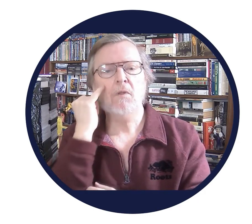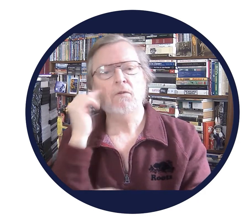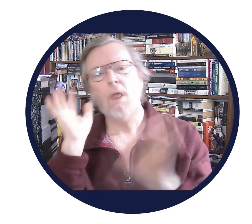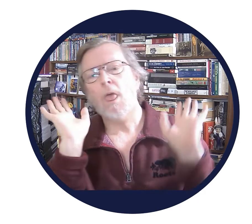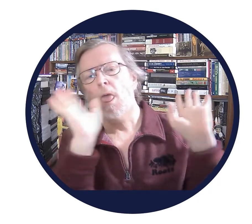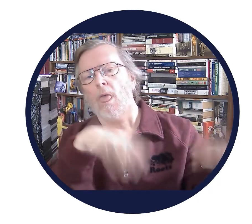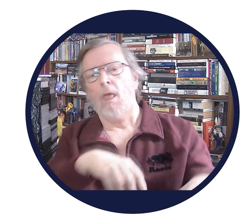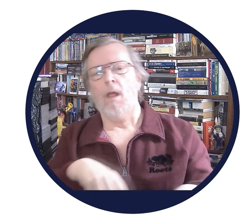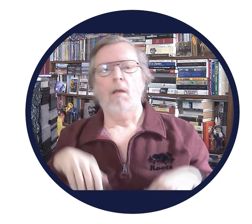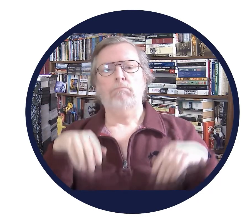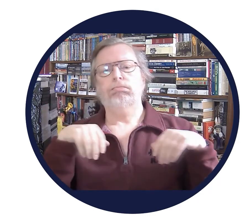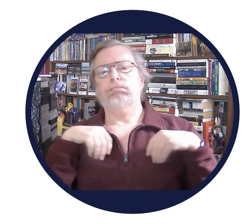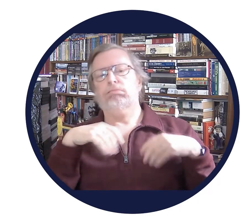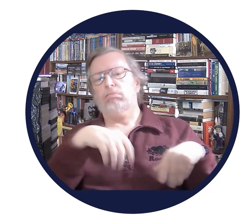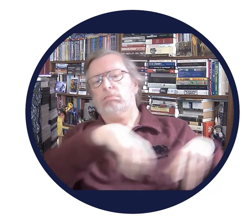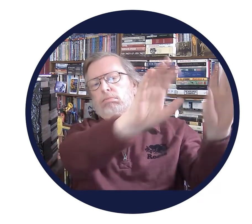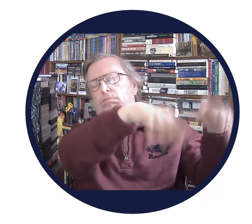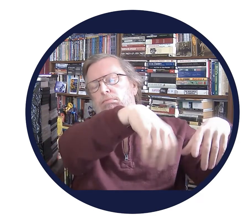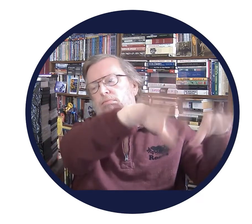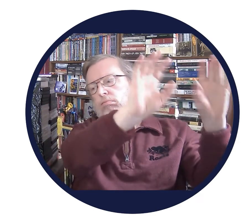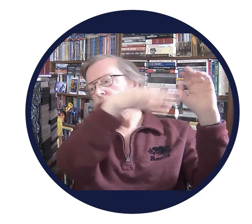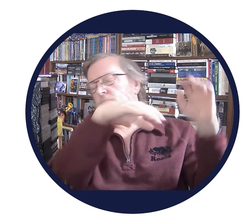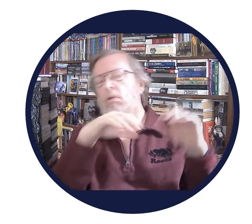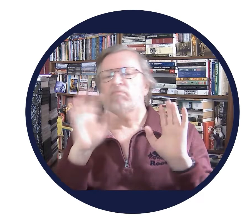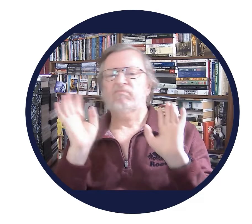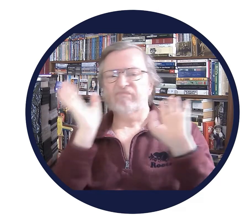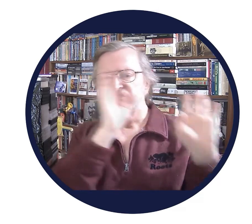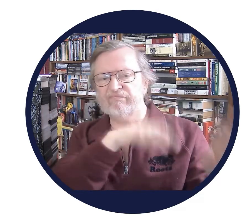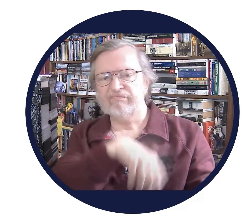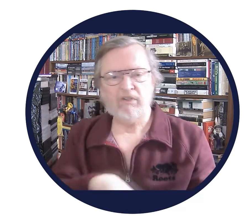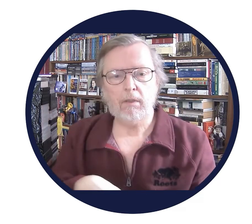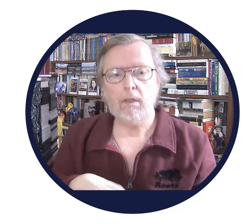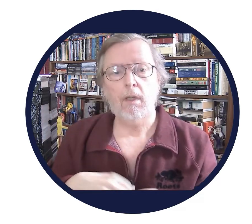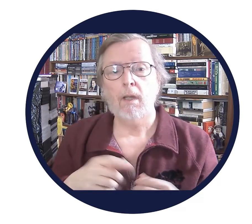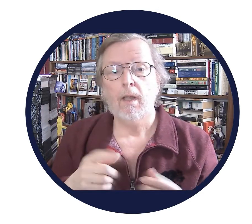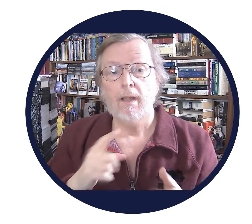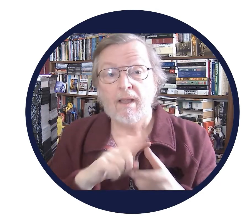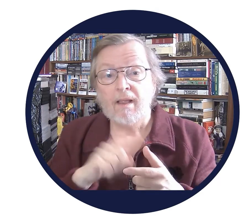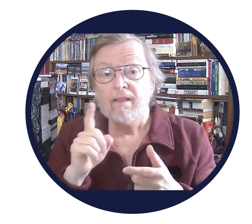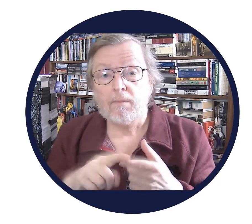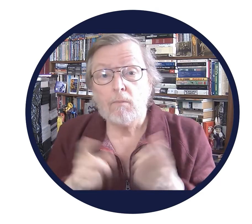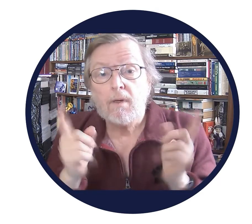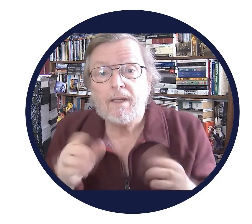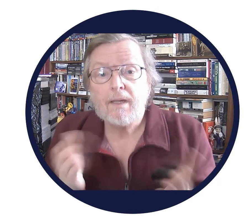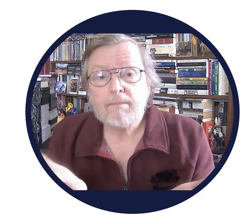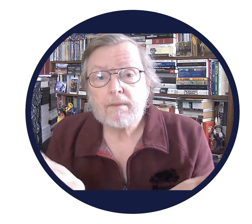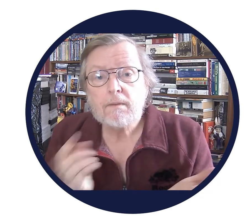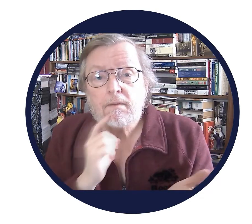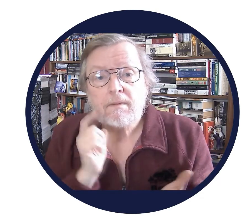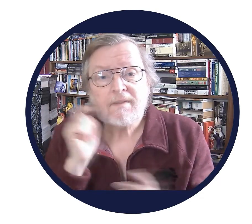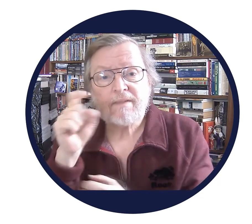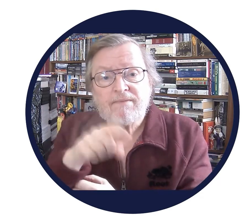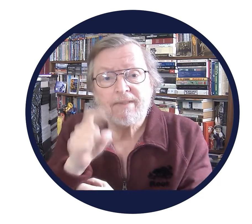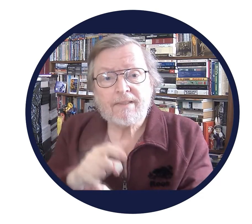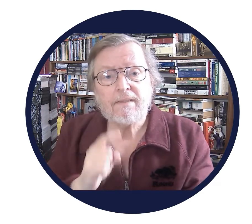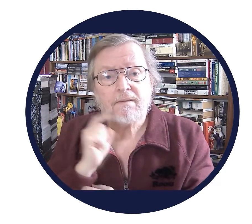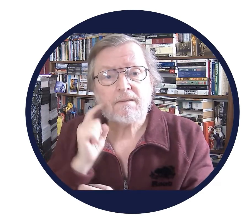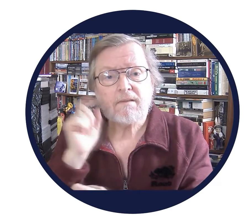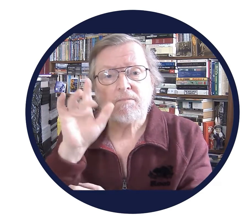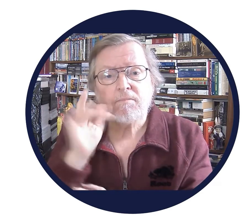Why? Because if you don't participate, deaf needs and deaf preferences will be ignored.